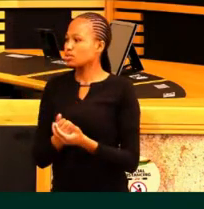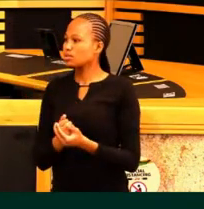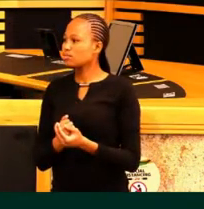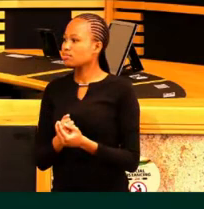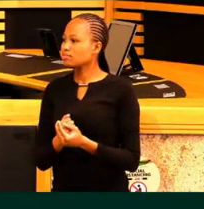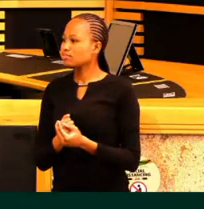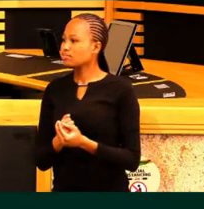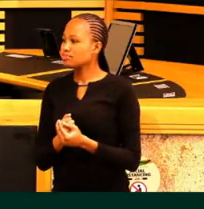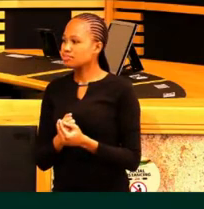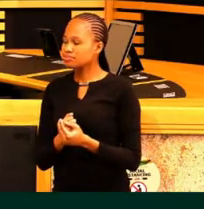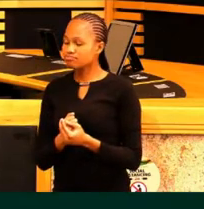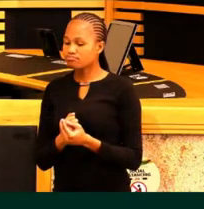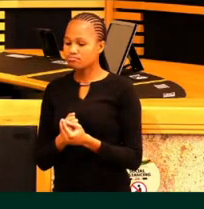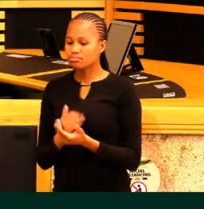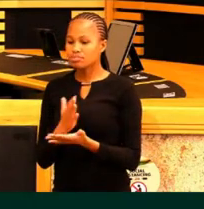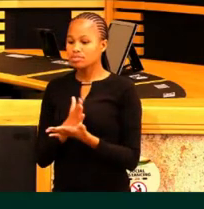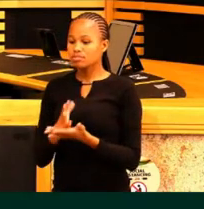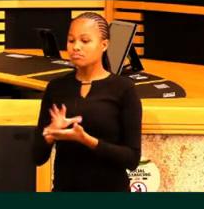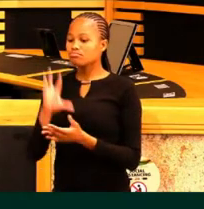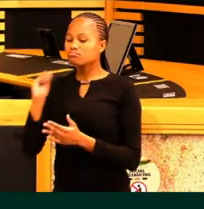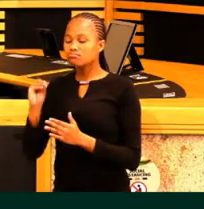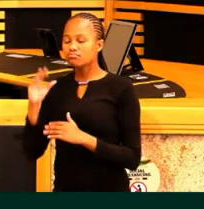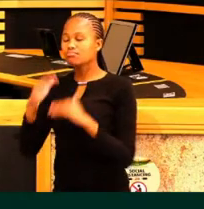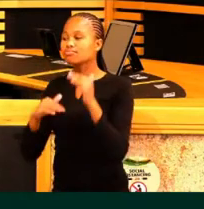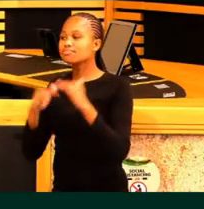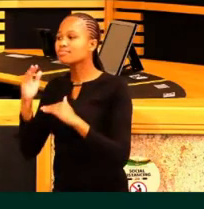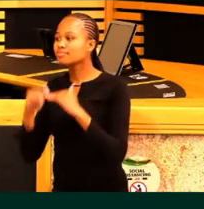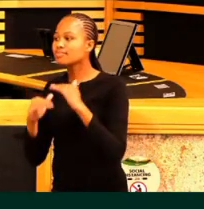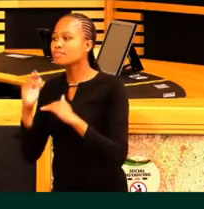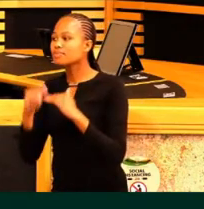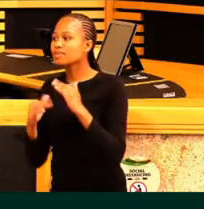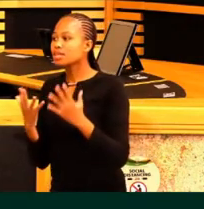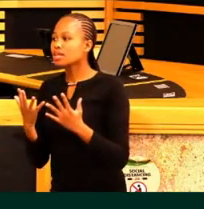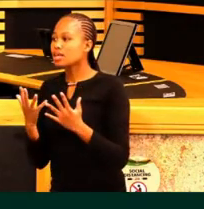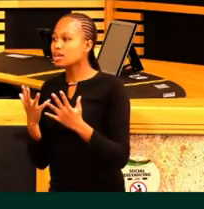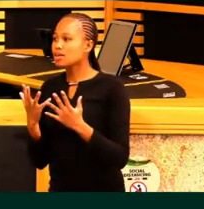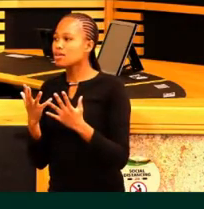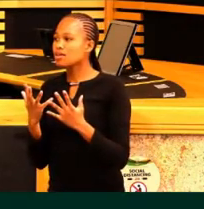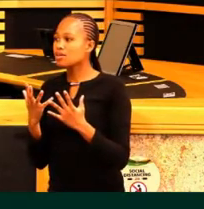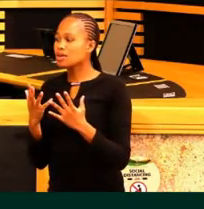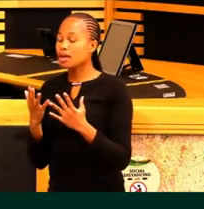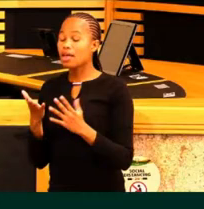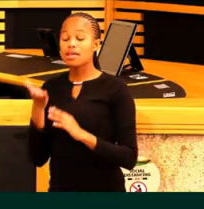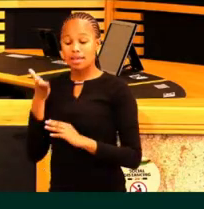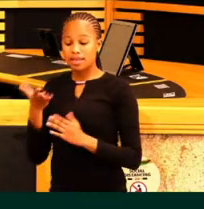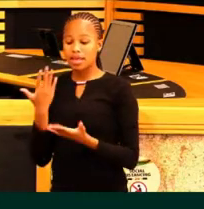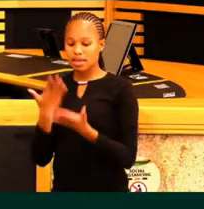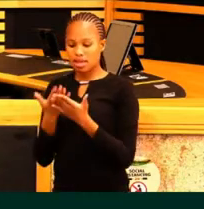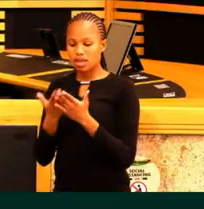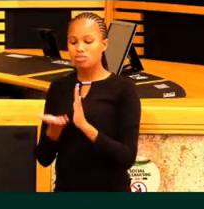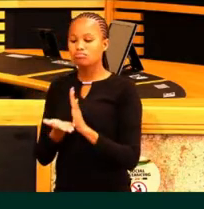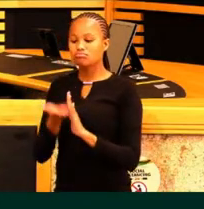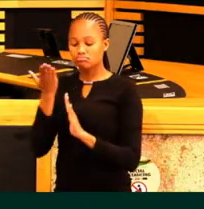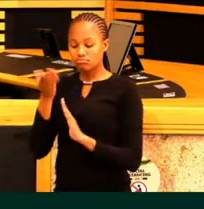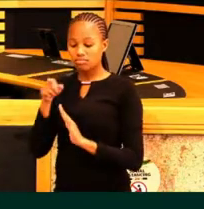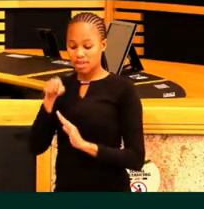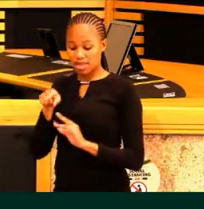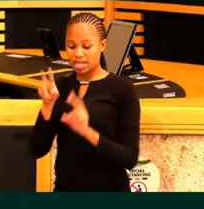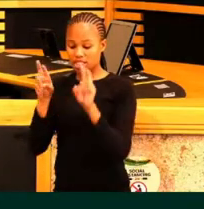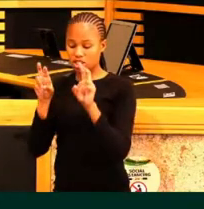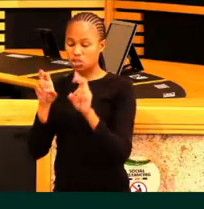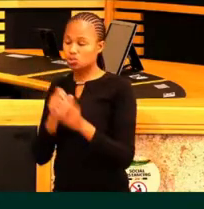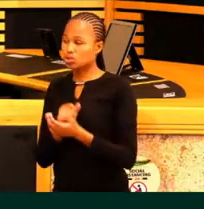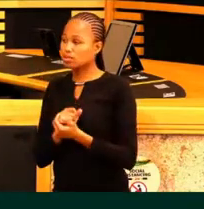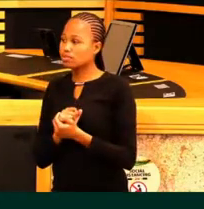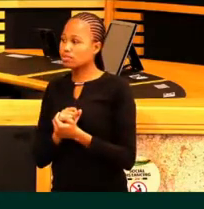they are digital innovatives and Innovations that can reduce these issues